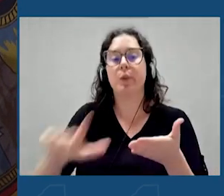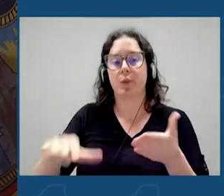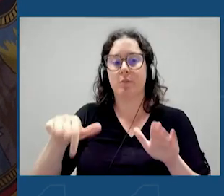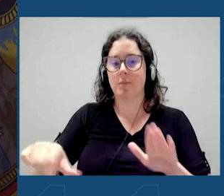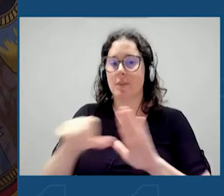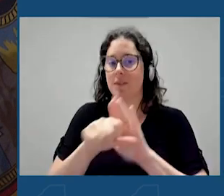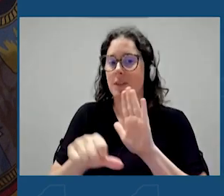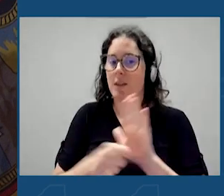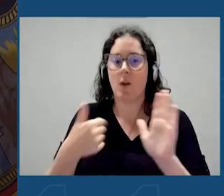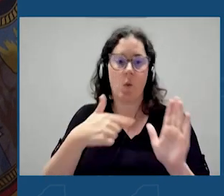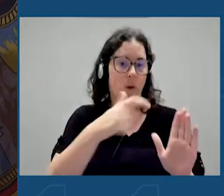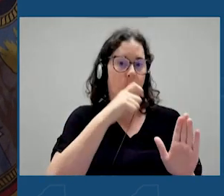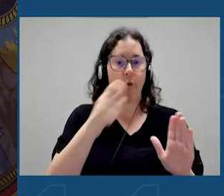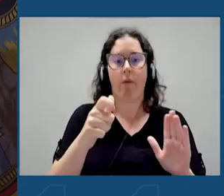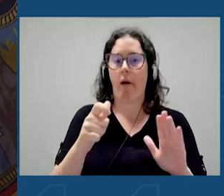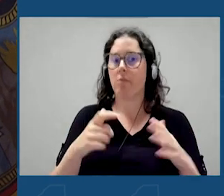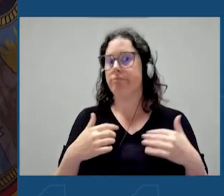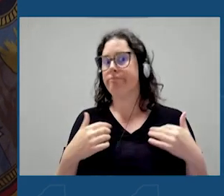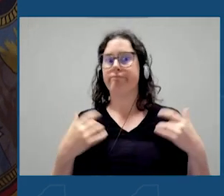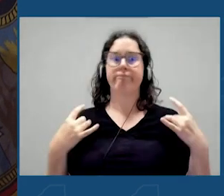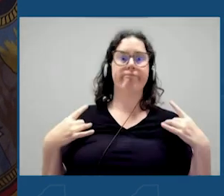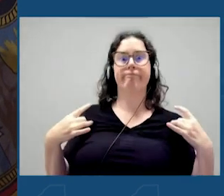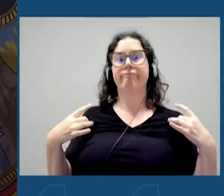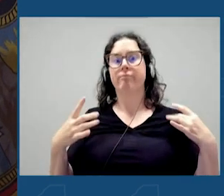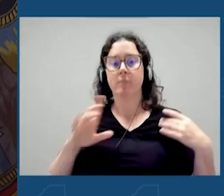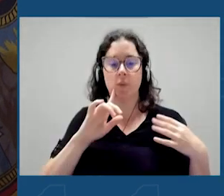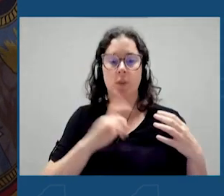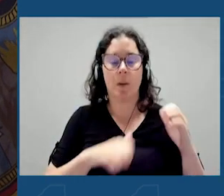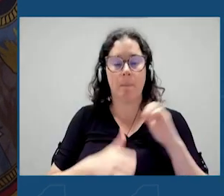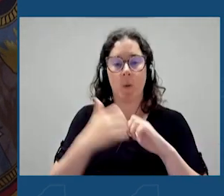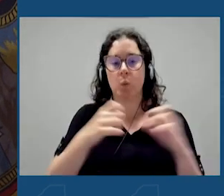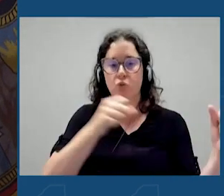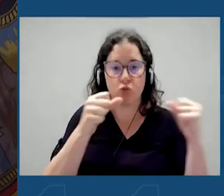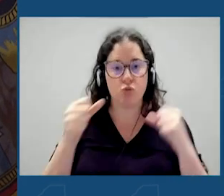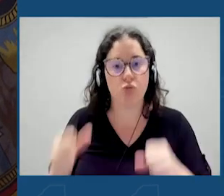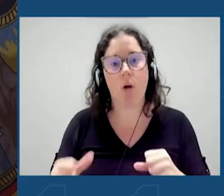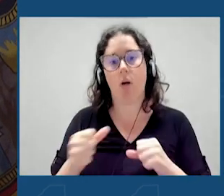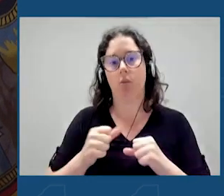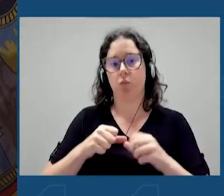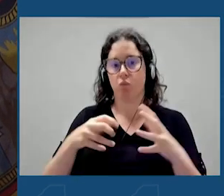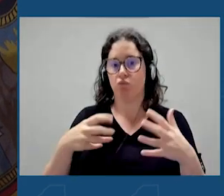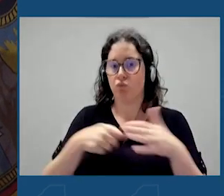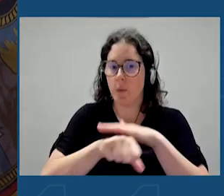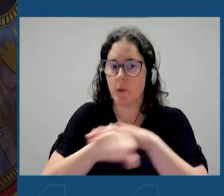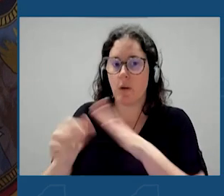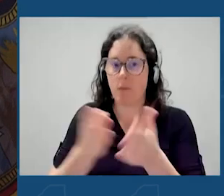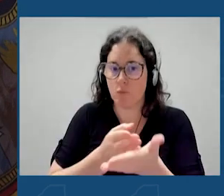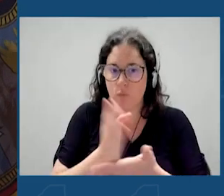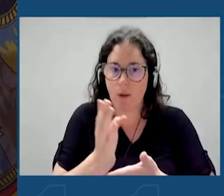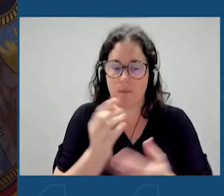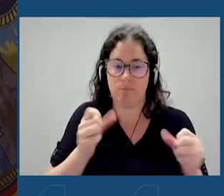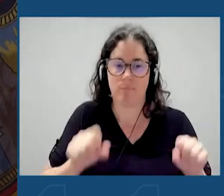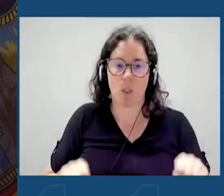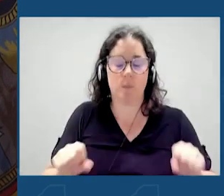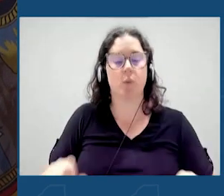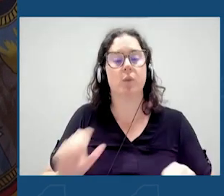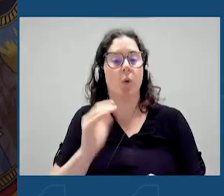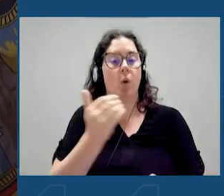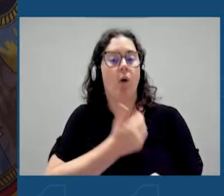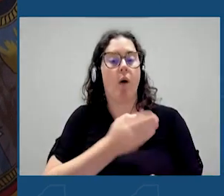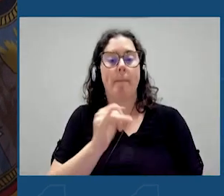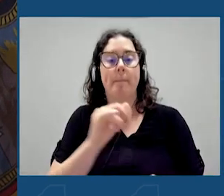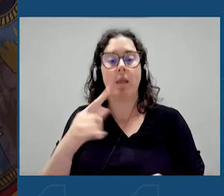its responsibilities to provide the strongest reproductive rights as possible. So our bill pairs